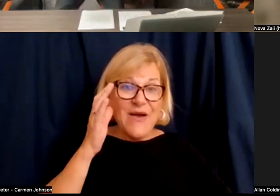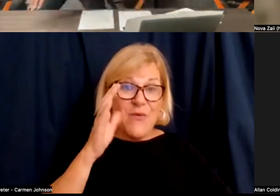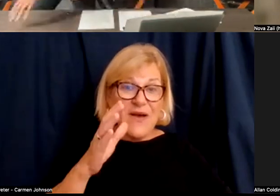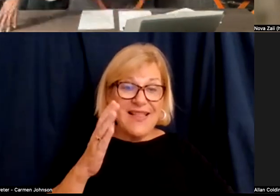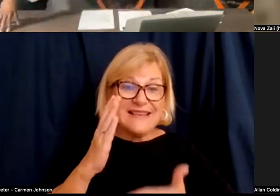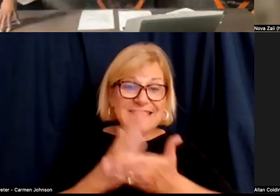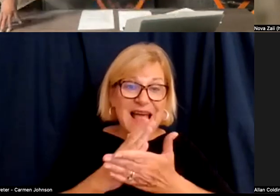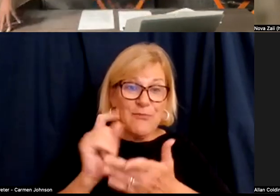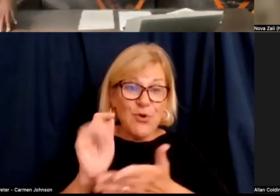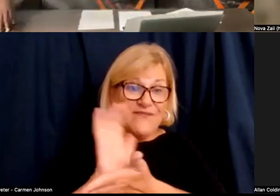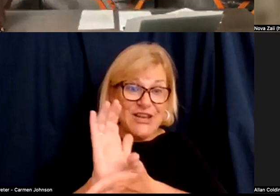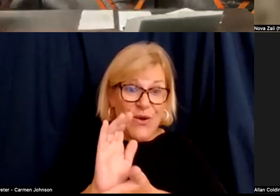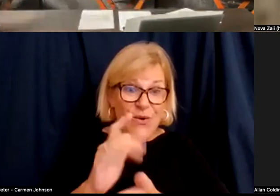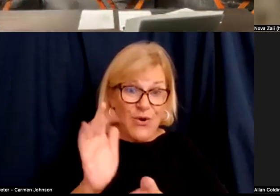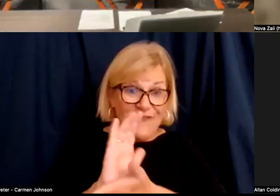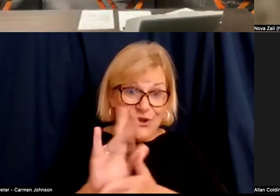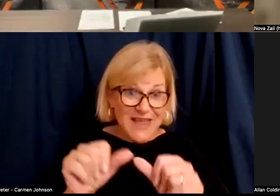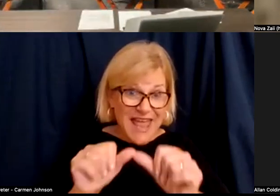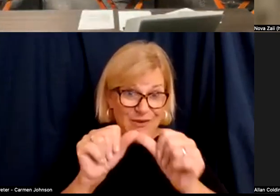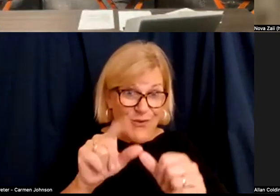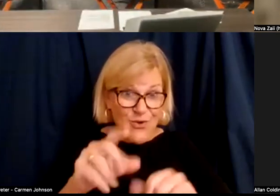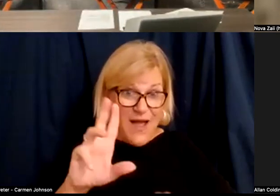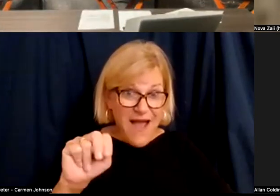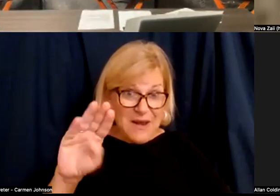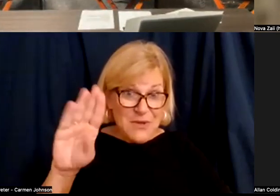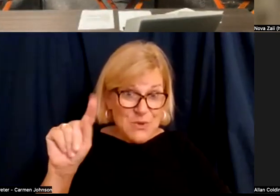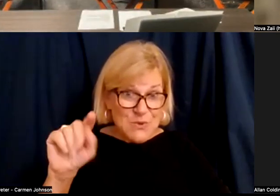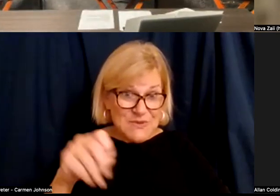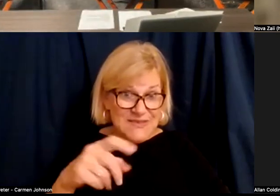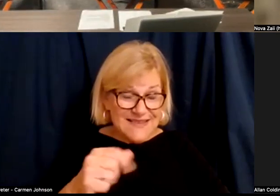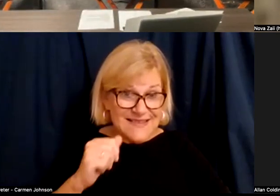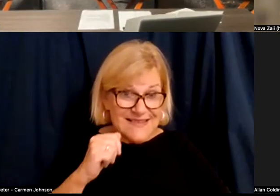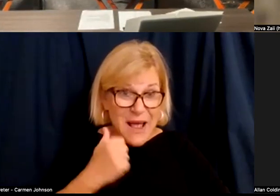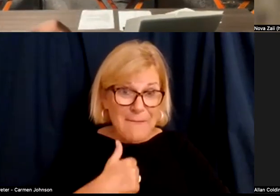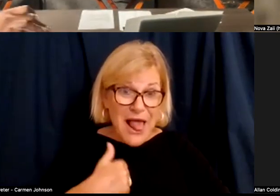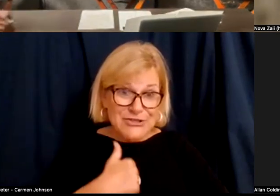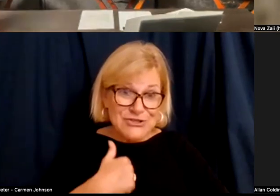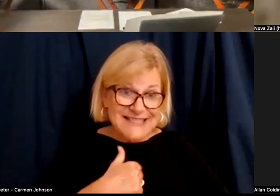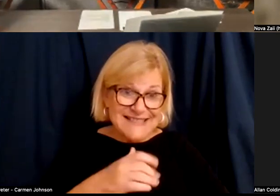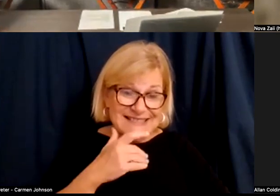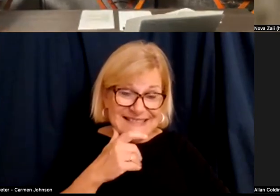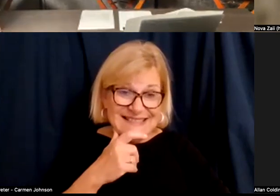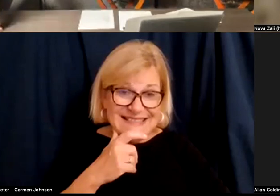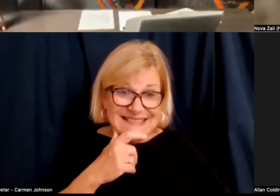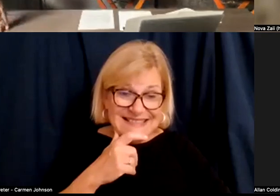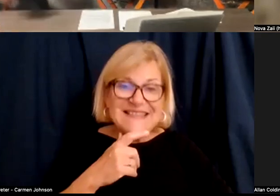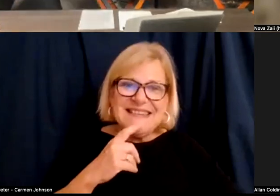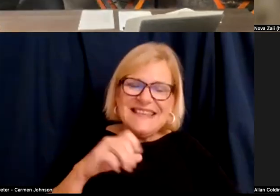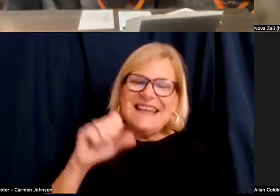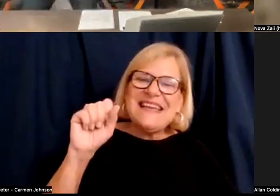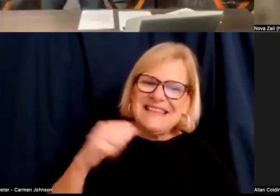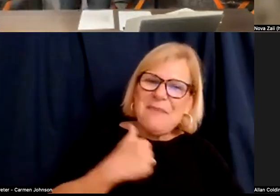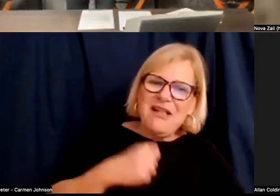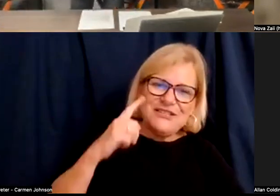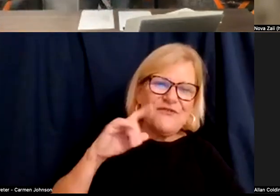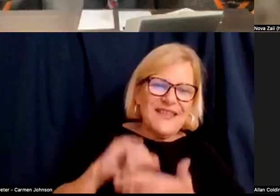your video, or your video can go on so you can unmute. Apologies for that. Yes, apologies for that.